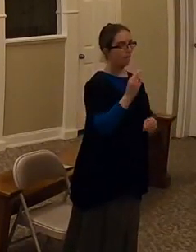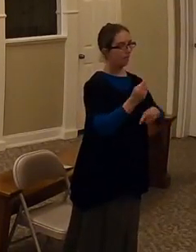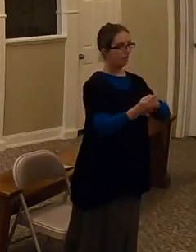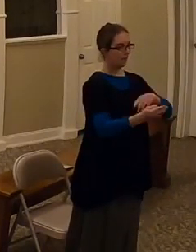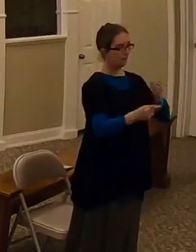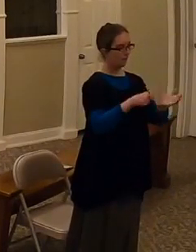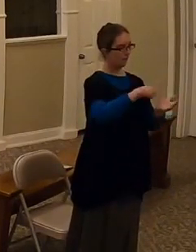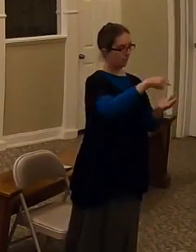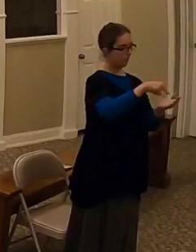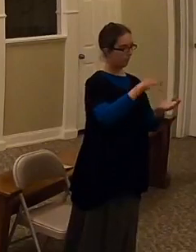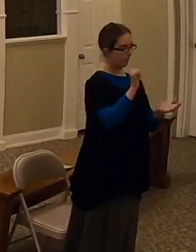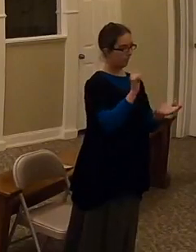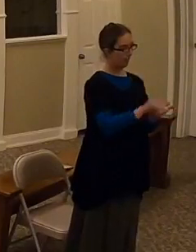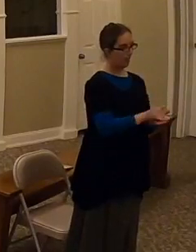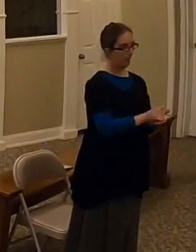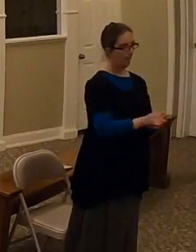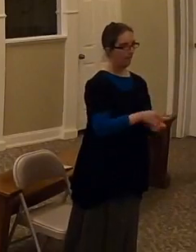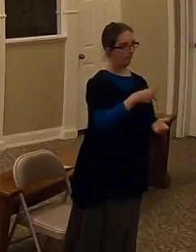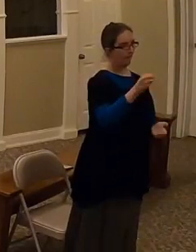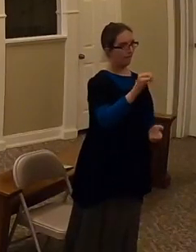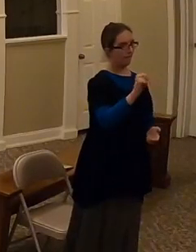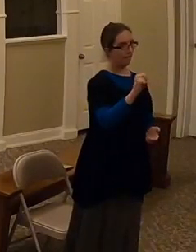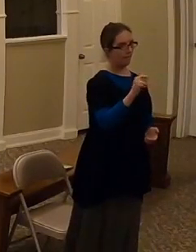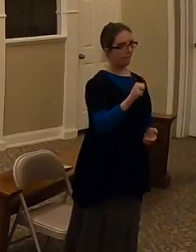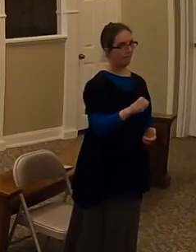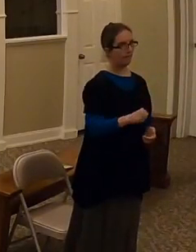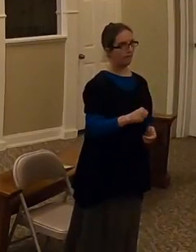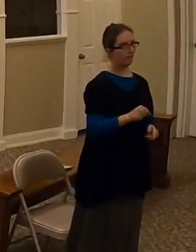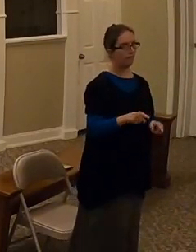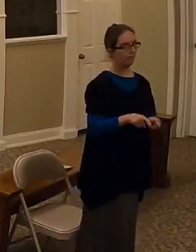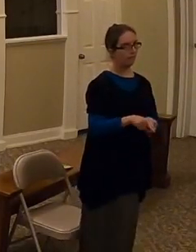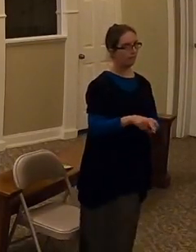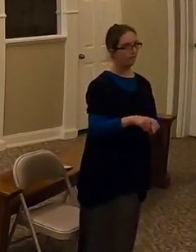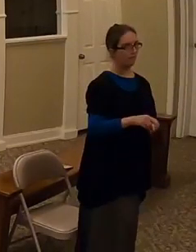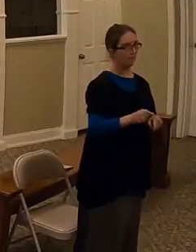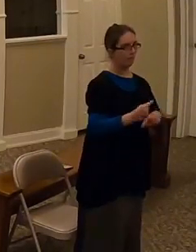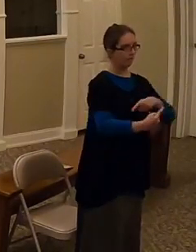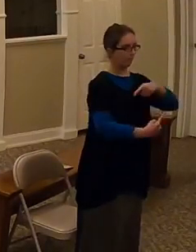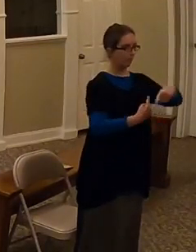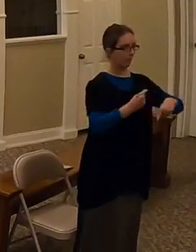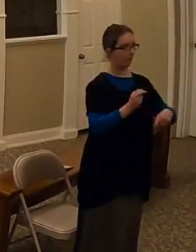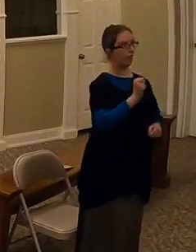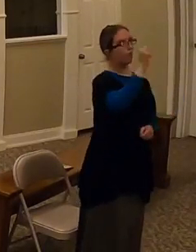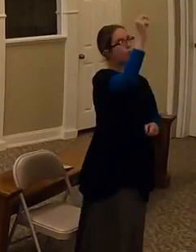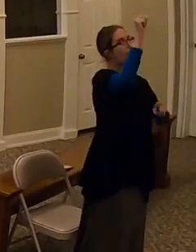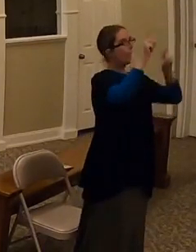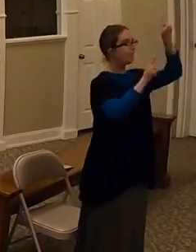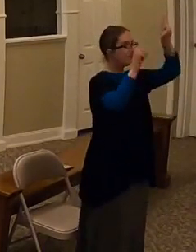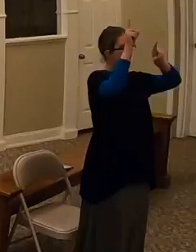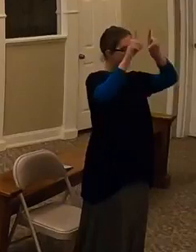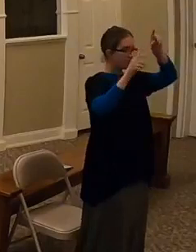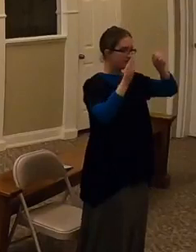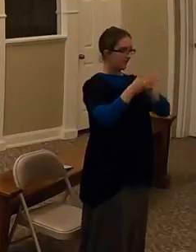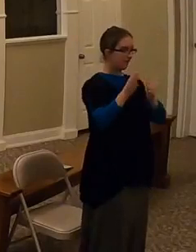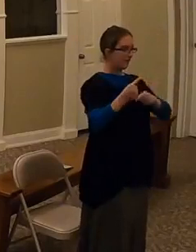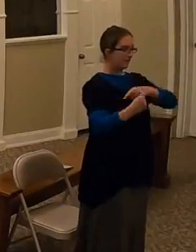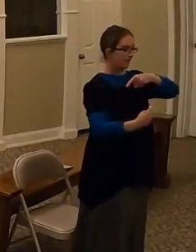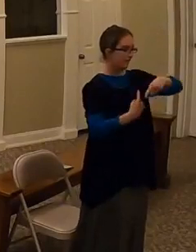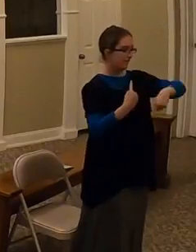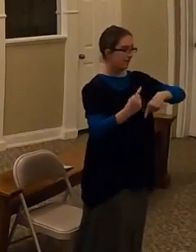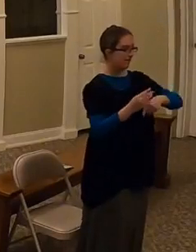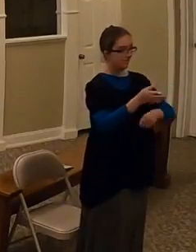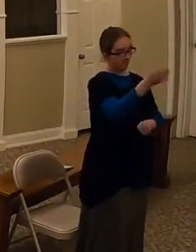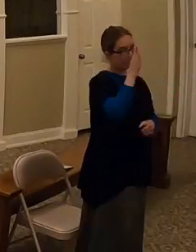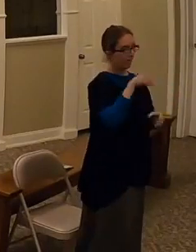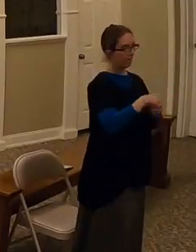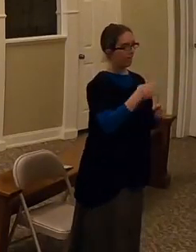revolve around that fixed point. Hallelujah. Amen. Just like everything revolves around the North Star, everything revolves around